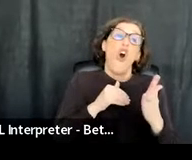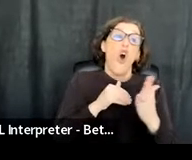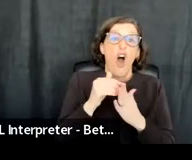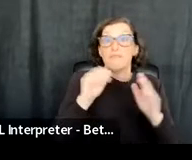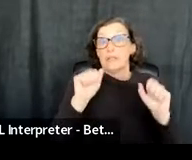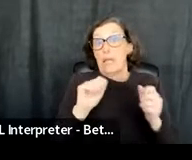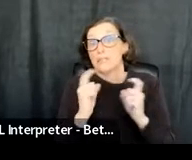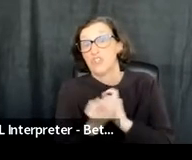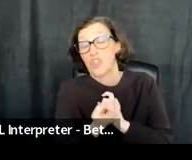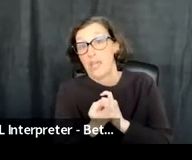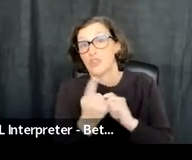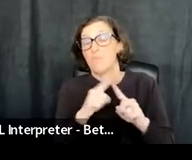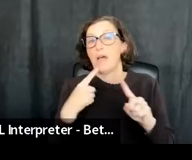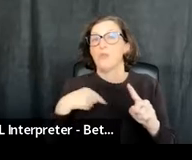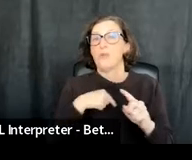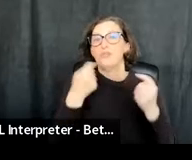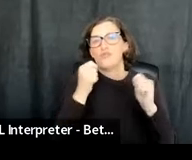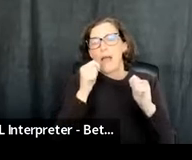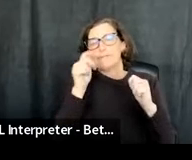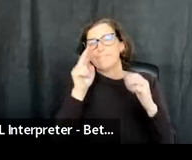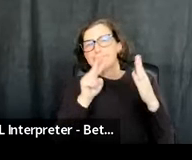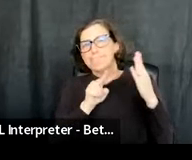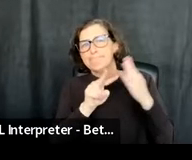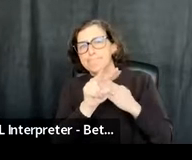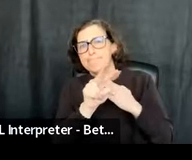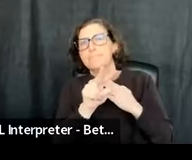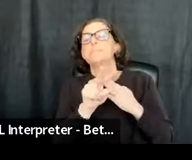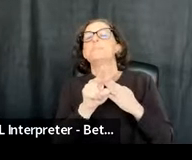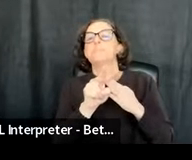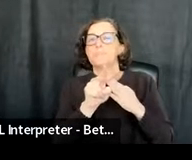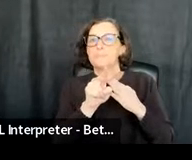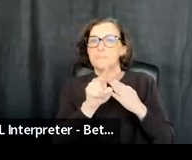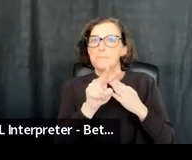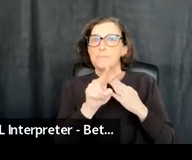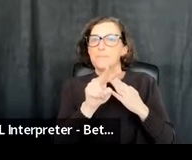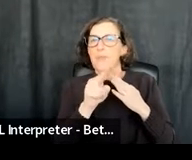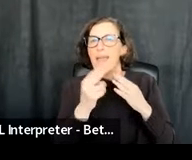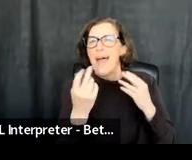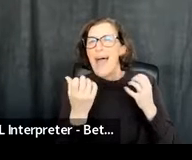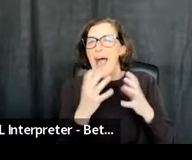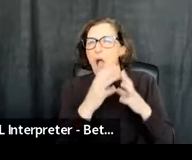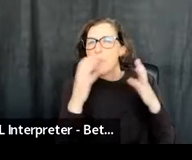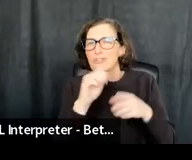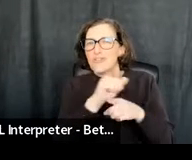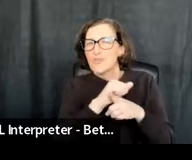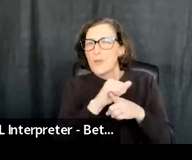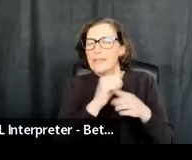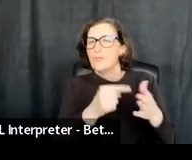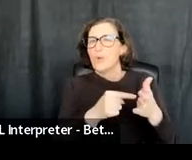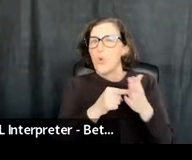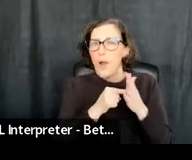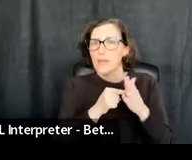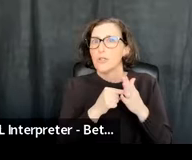We try to anticipate a significant amount of training, so that will cover all of